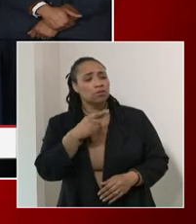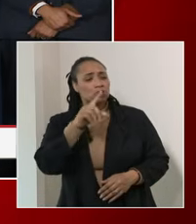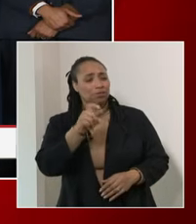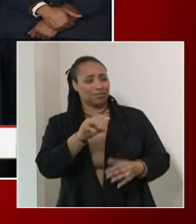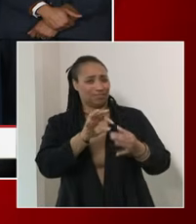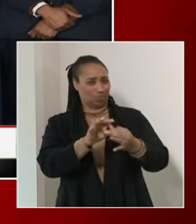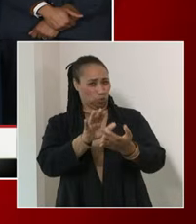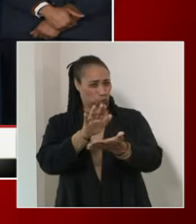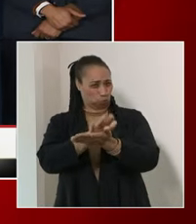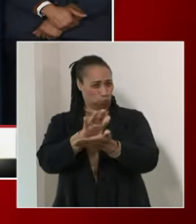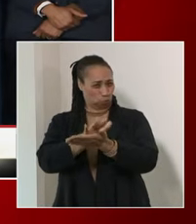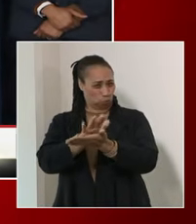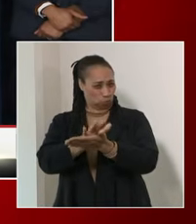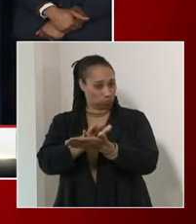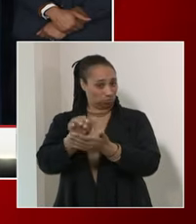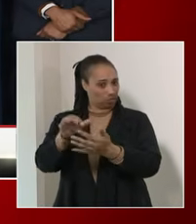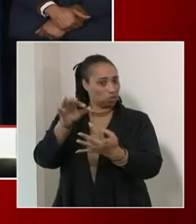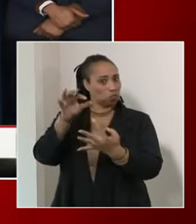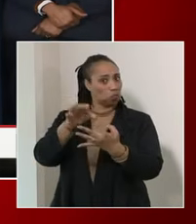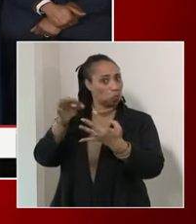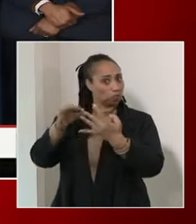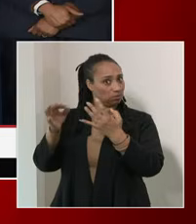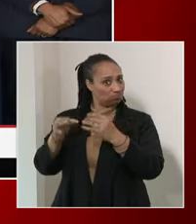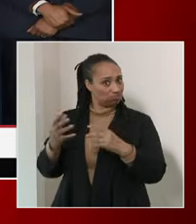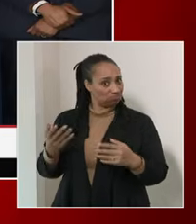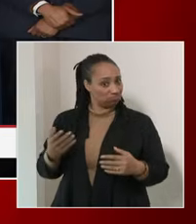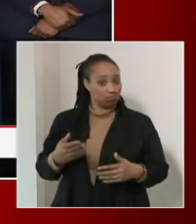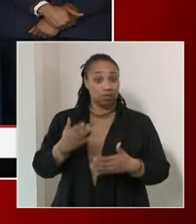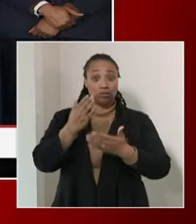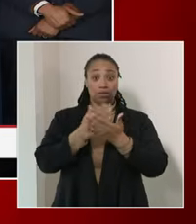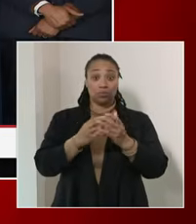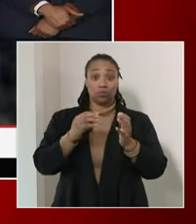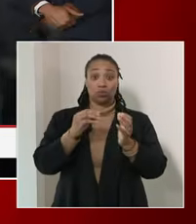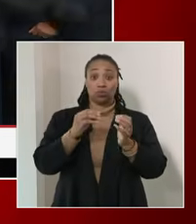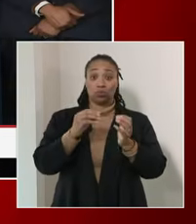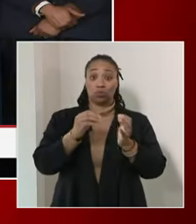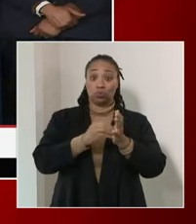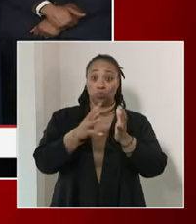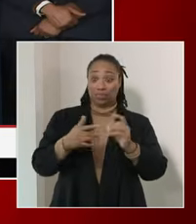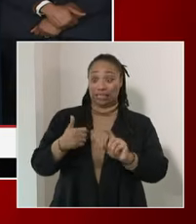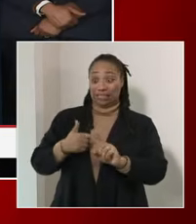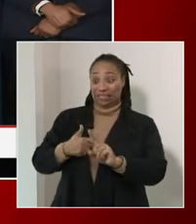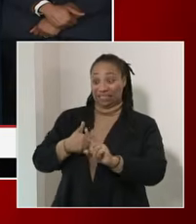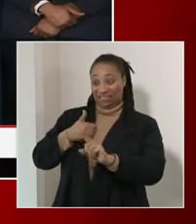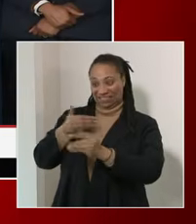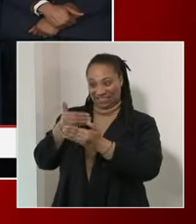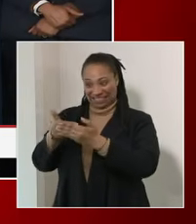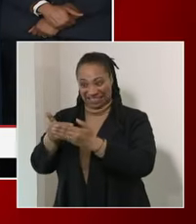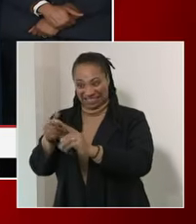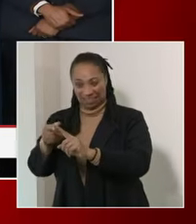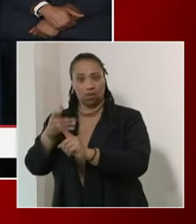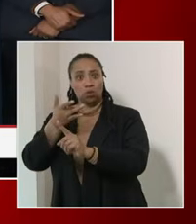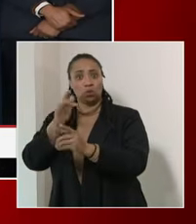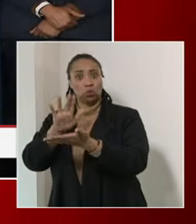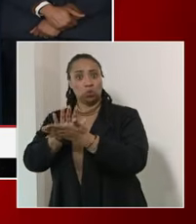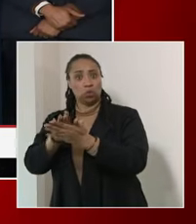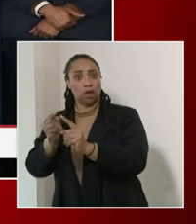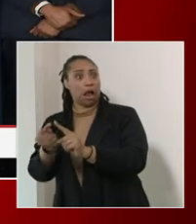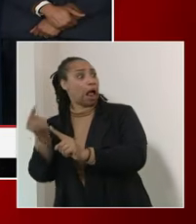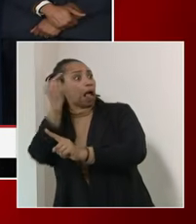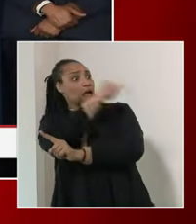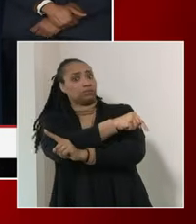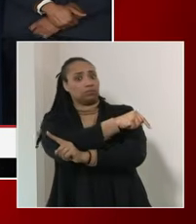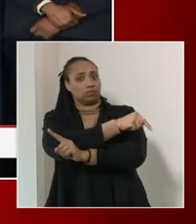city to go to school. What is the set of criteria that determines whether to open schools versus doing 2-hour